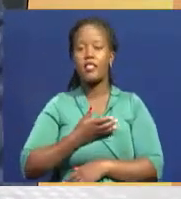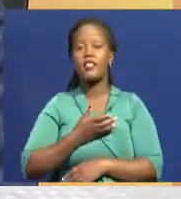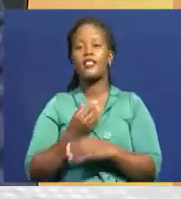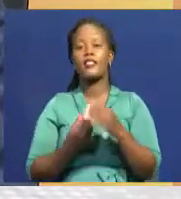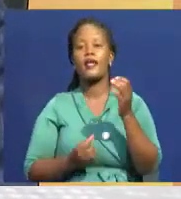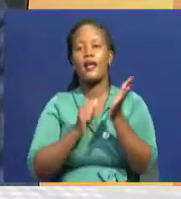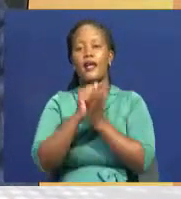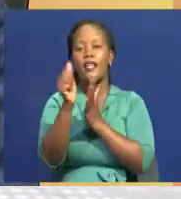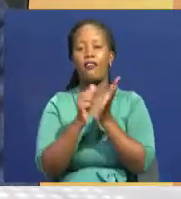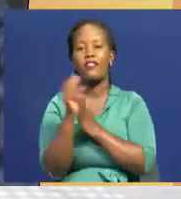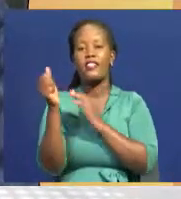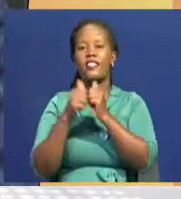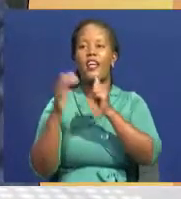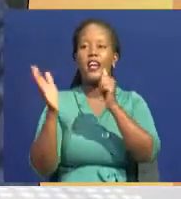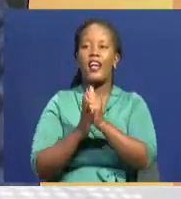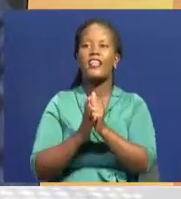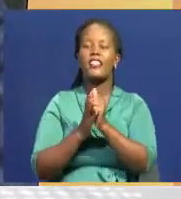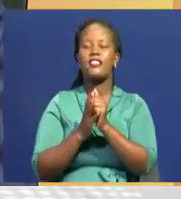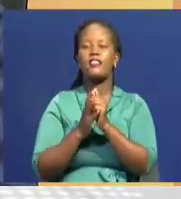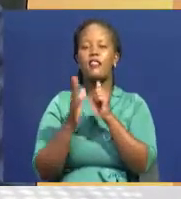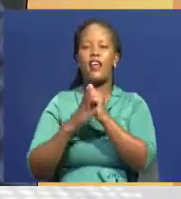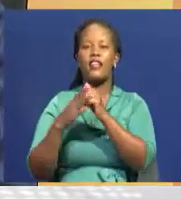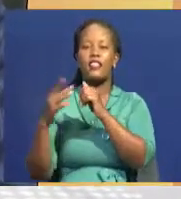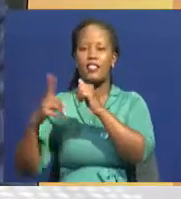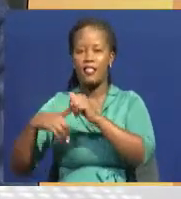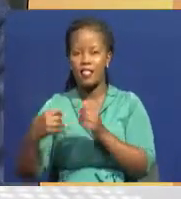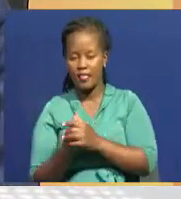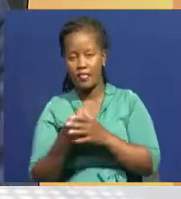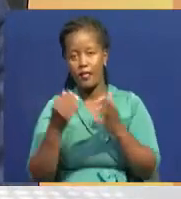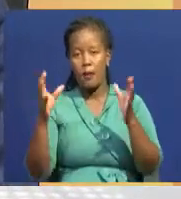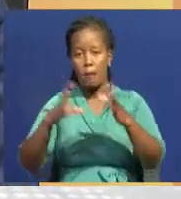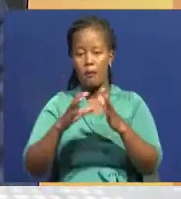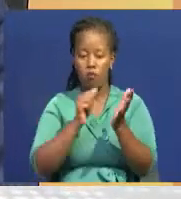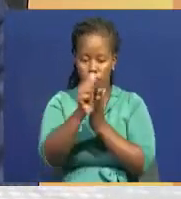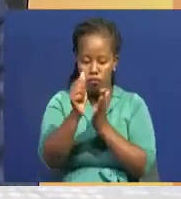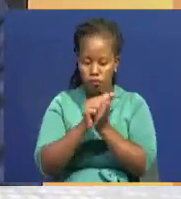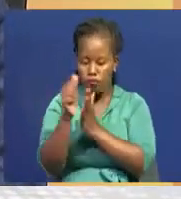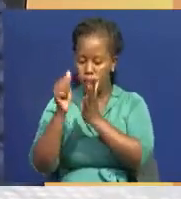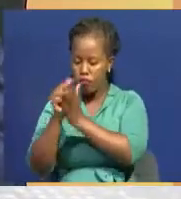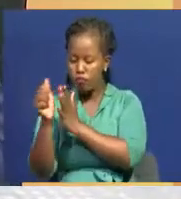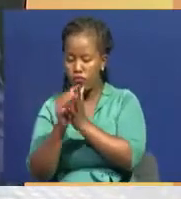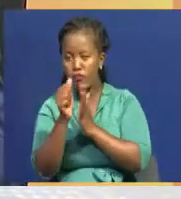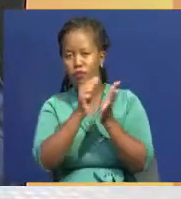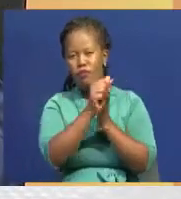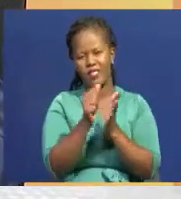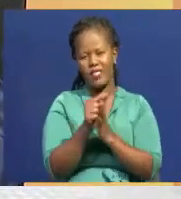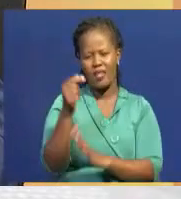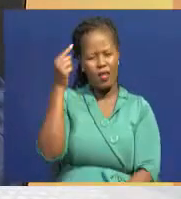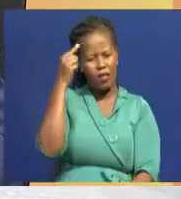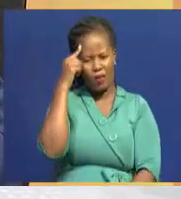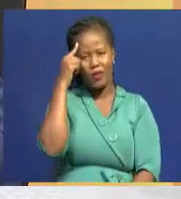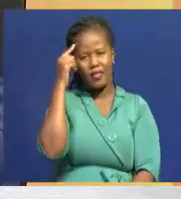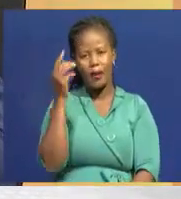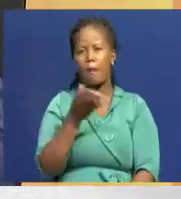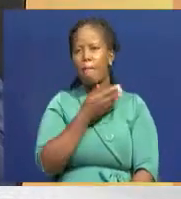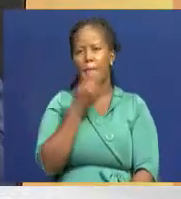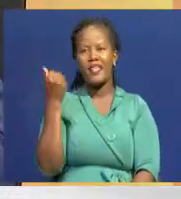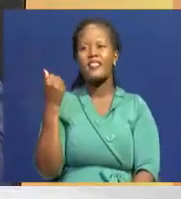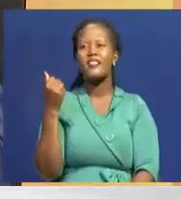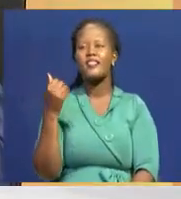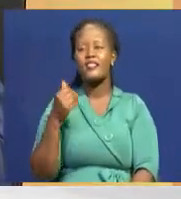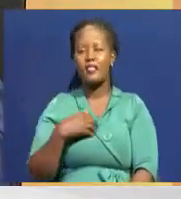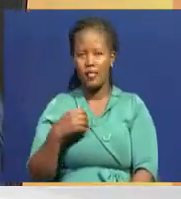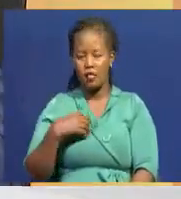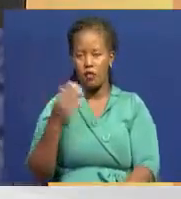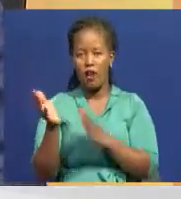in 1996, May the 23rd. The drafters of Enterprises saw it fit to come out with an outfit